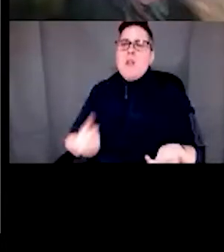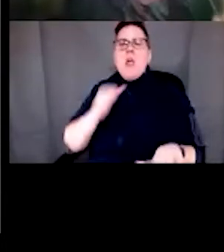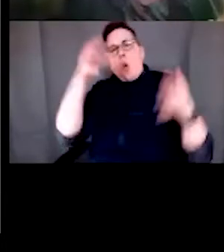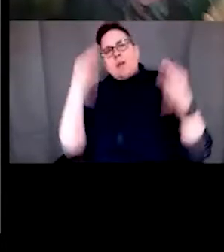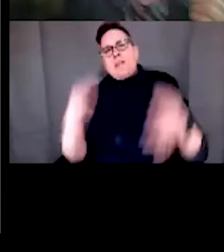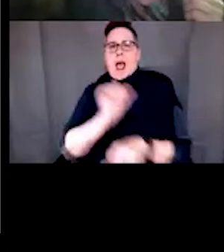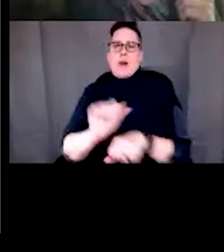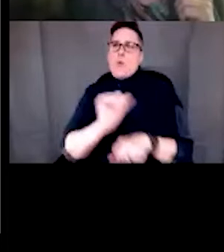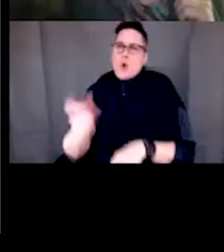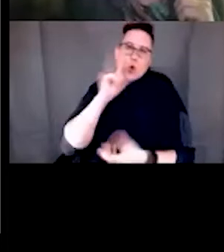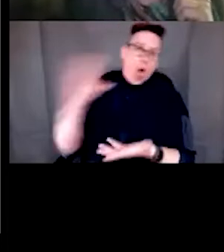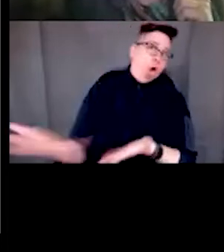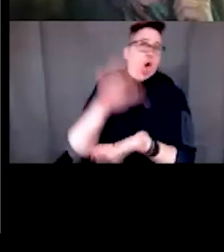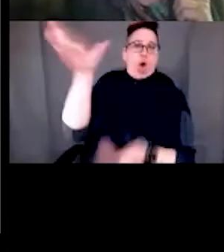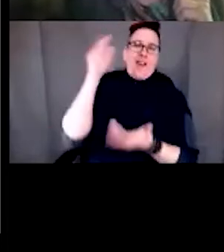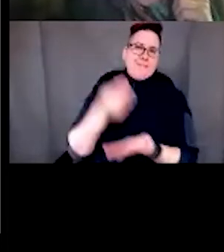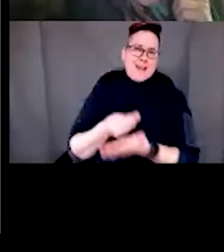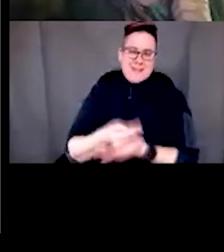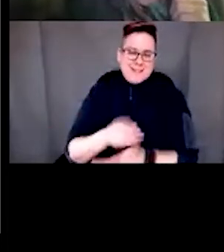to make a fortune, obviously.